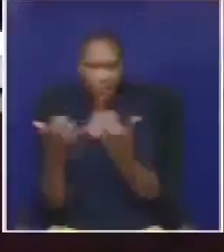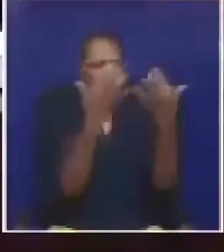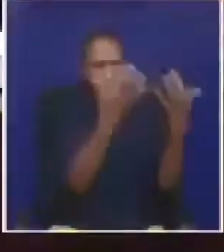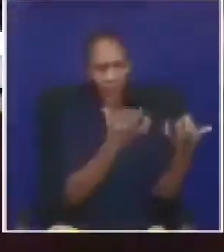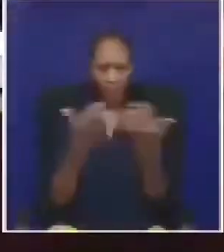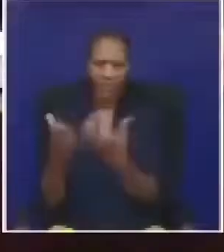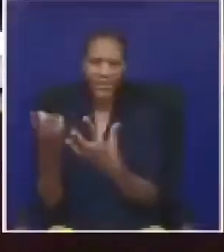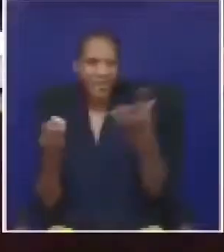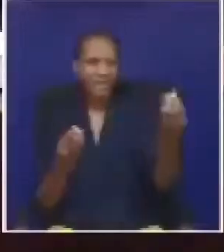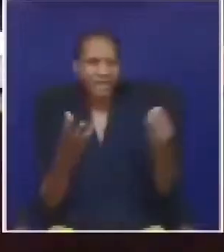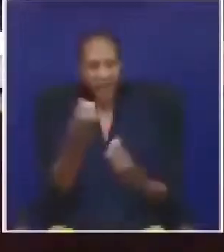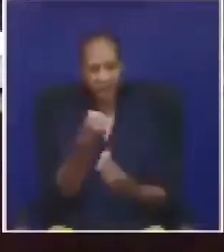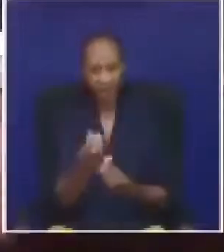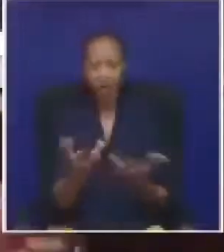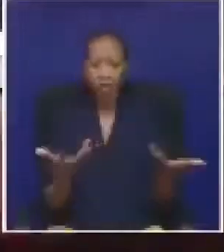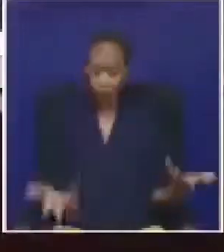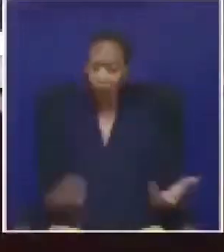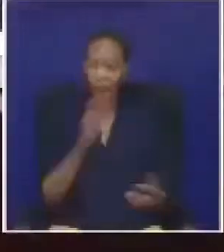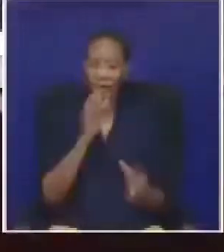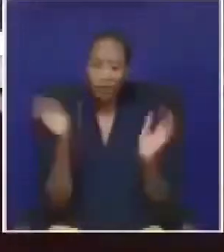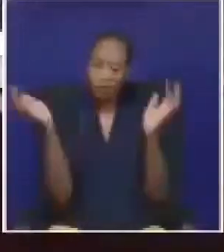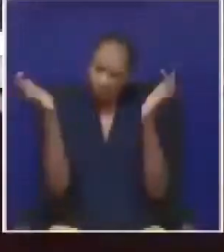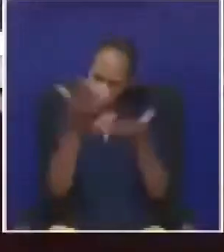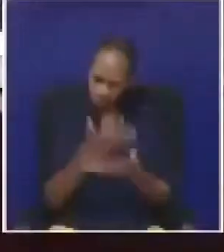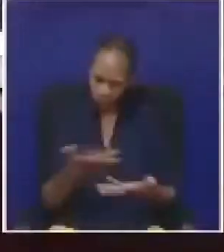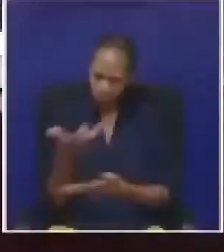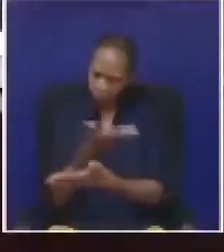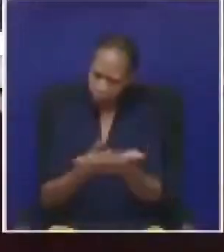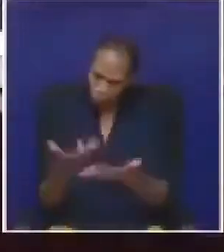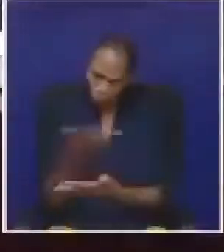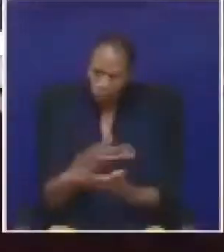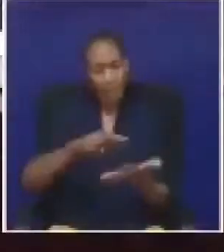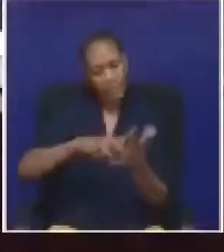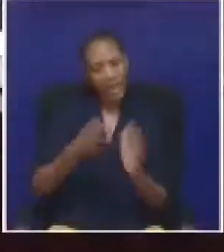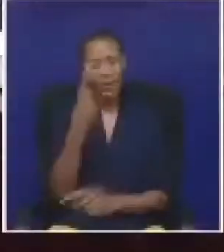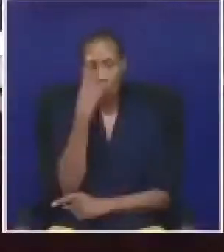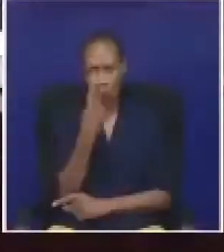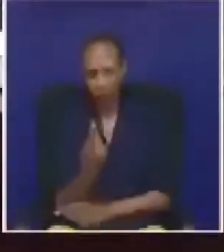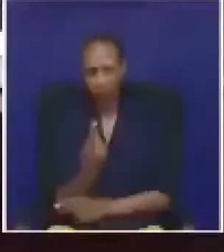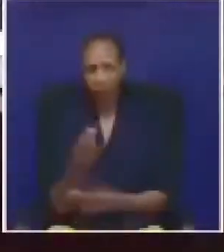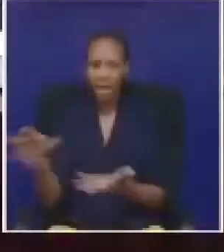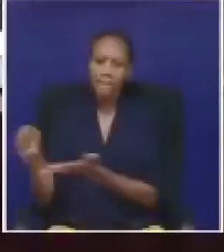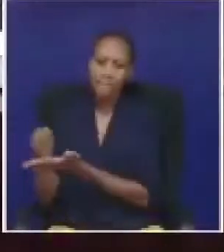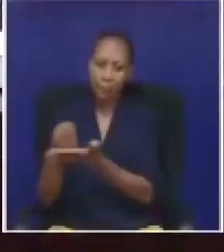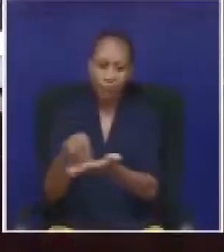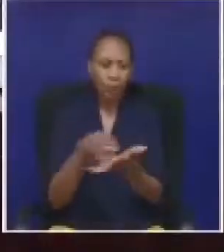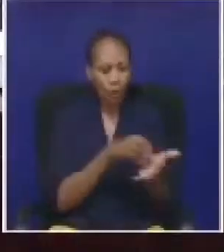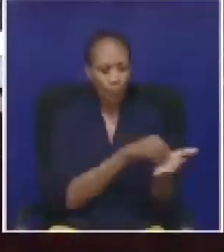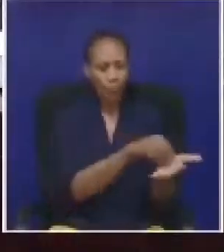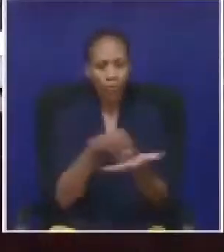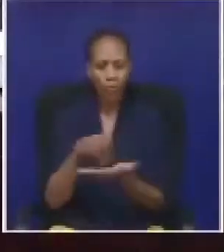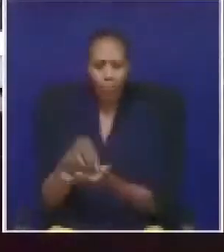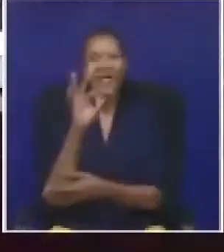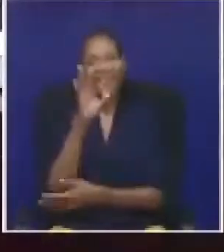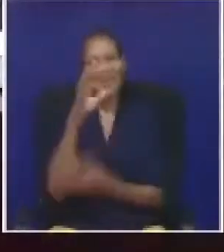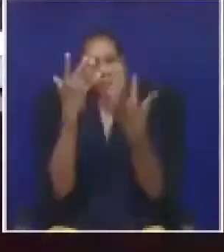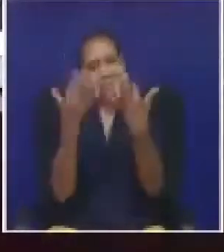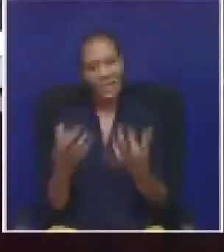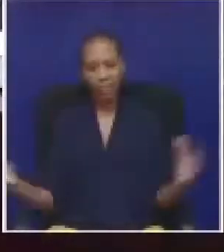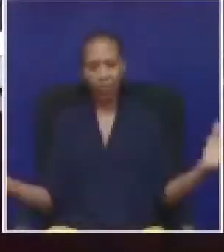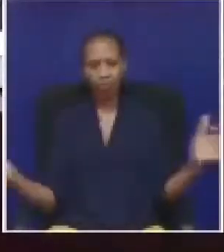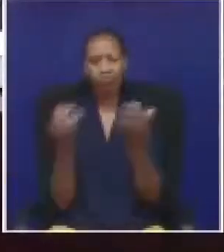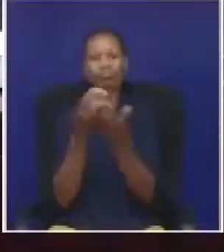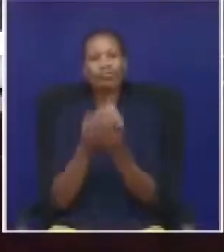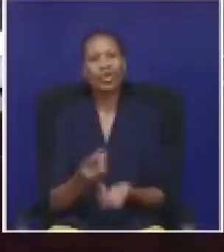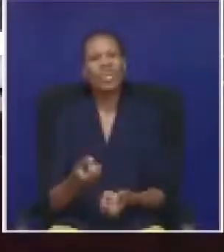they've agreed that this is a plan, then they bring the budgets, because they have the budgets already. So you don't need